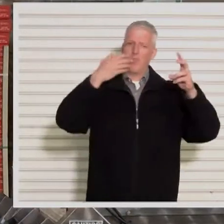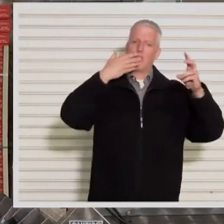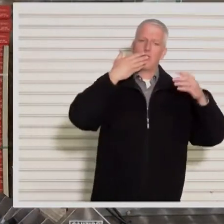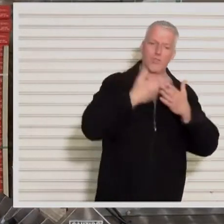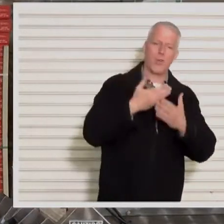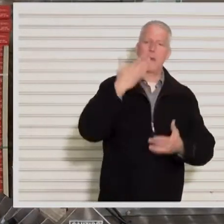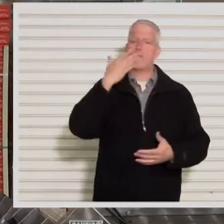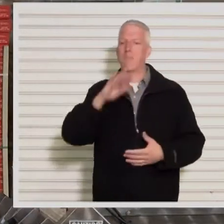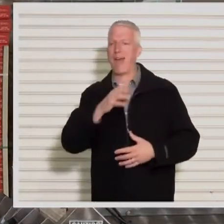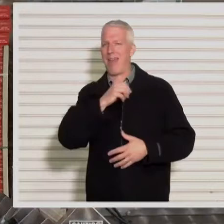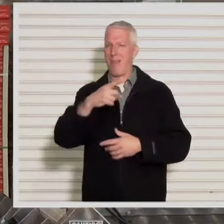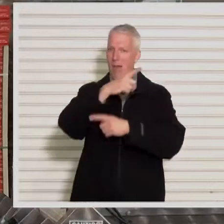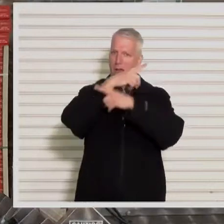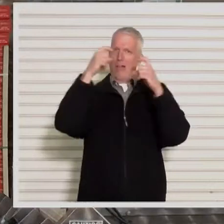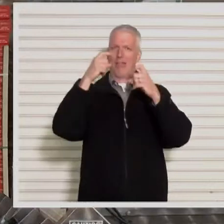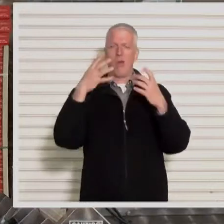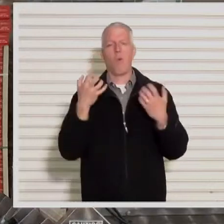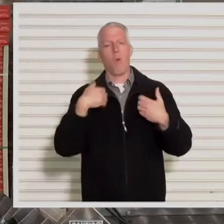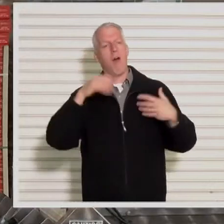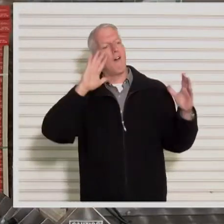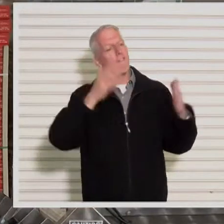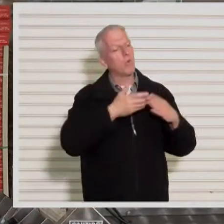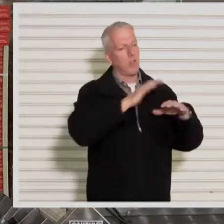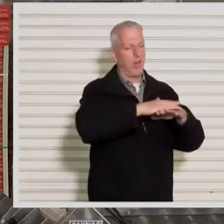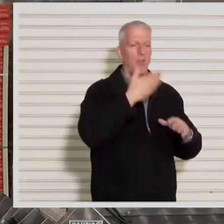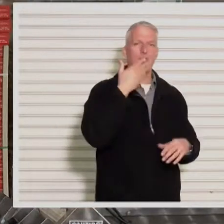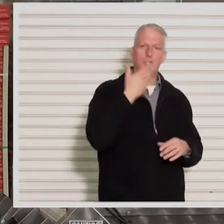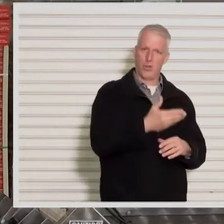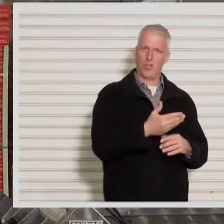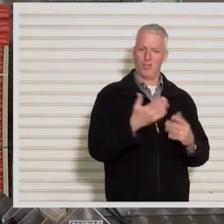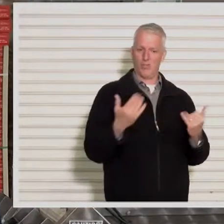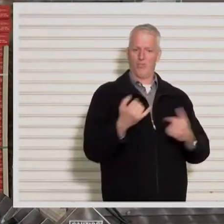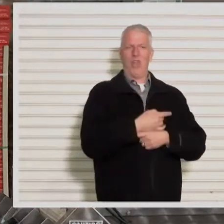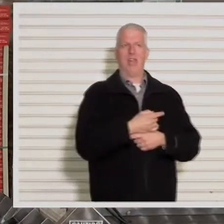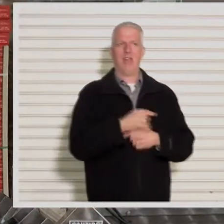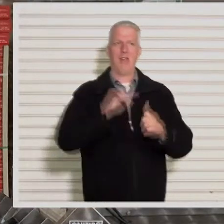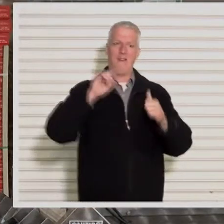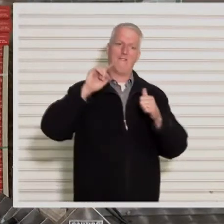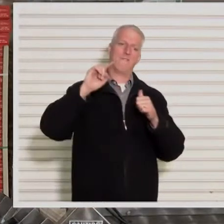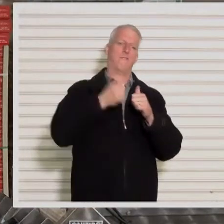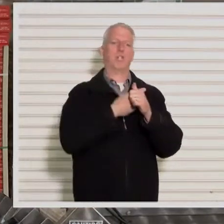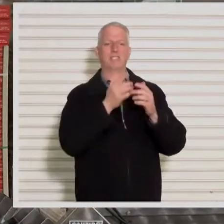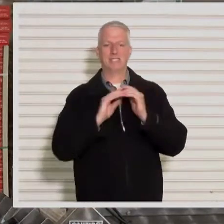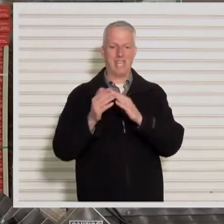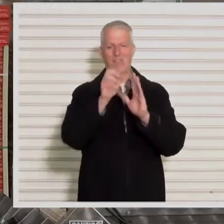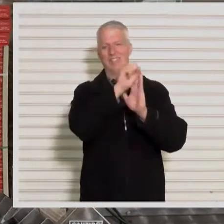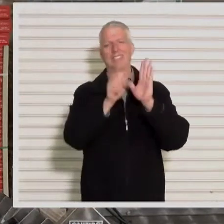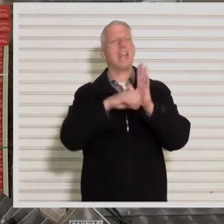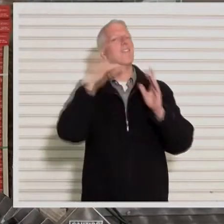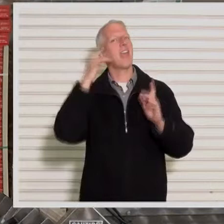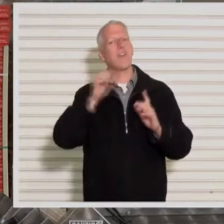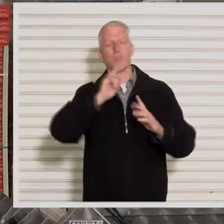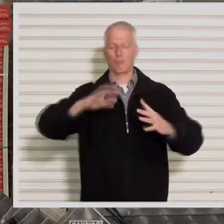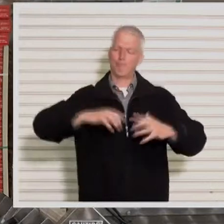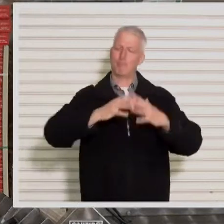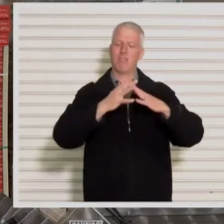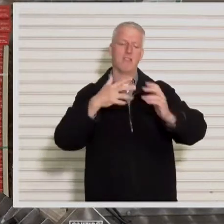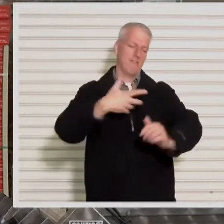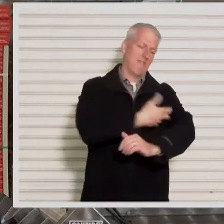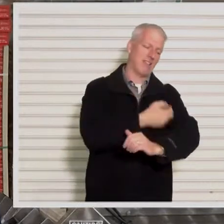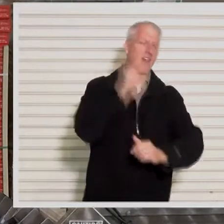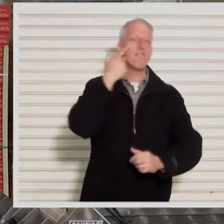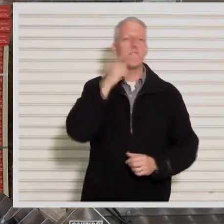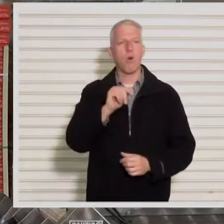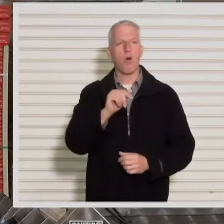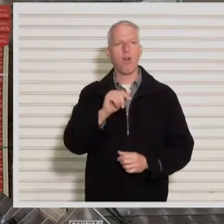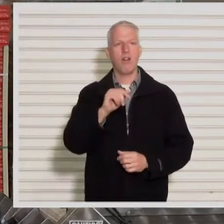just recognize the good today that you're doing. The first county in the state of California to implement the vaccine for farm workers